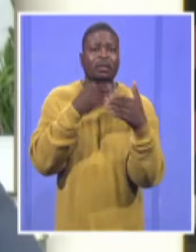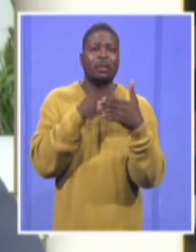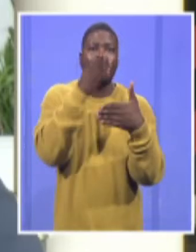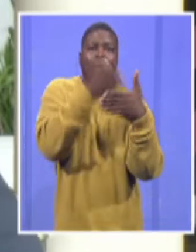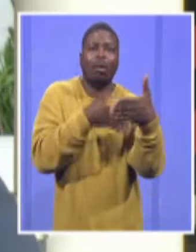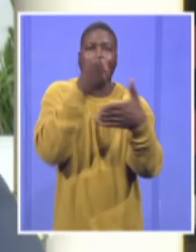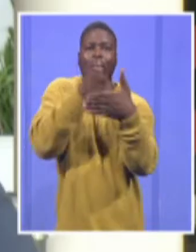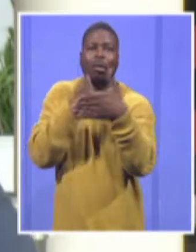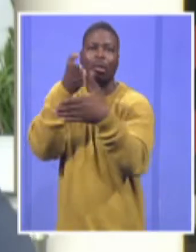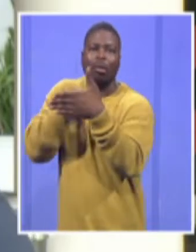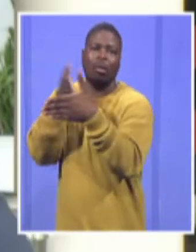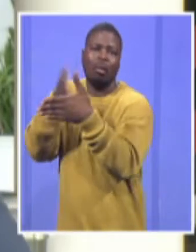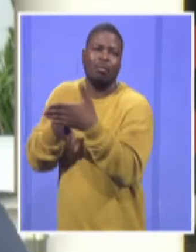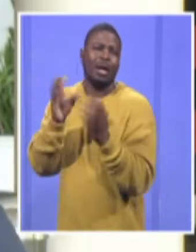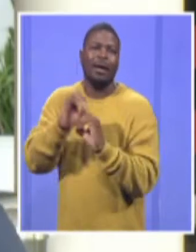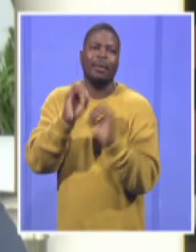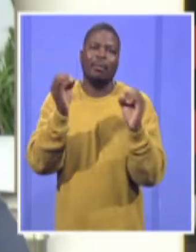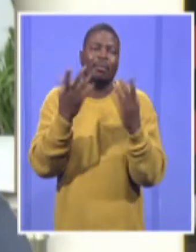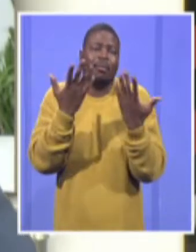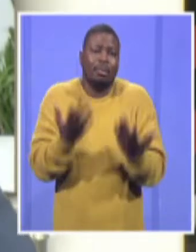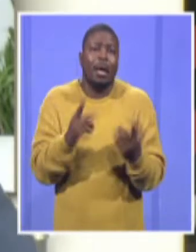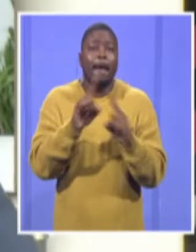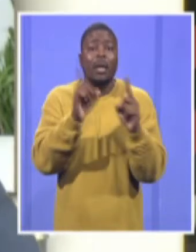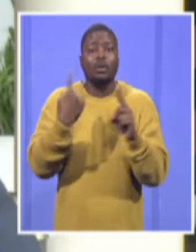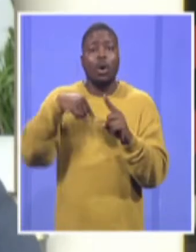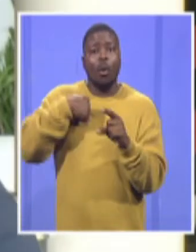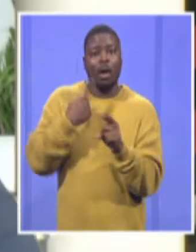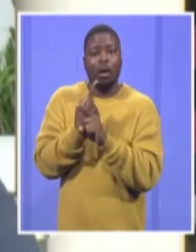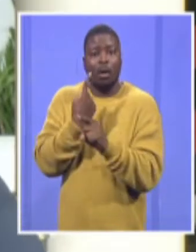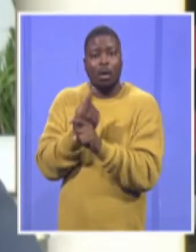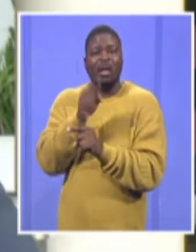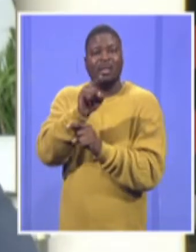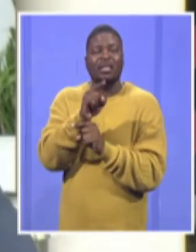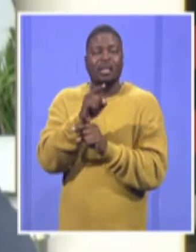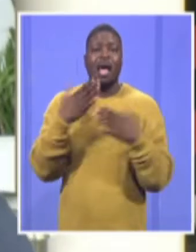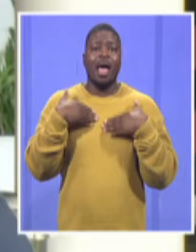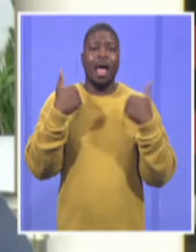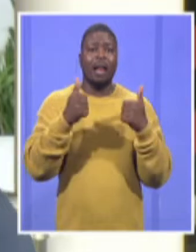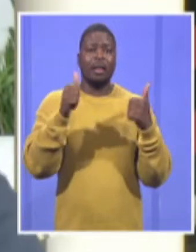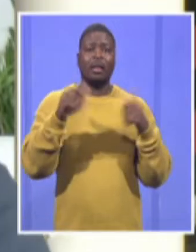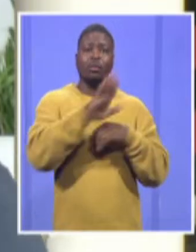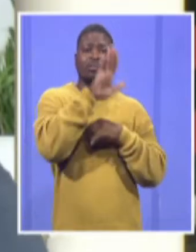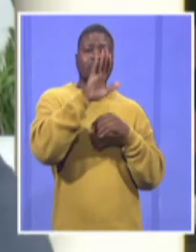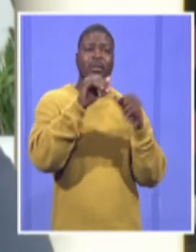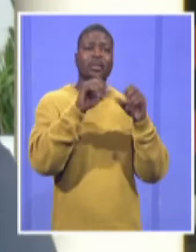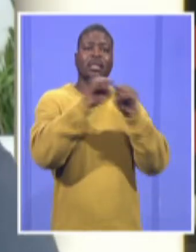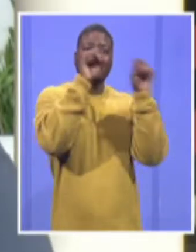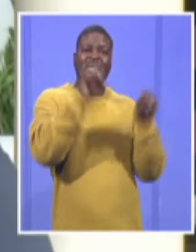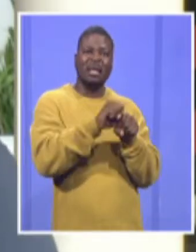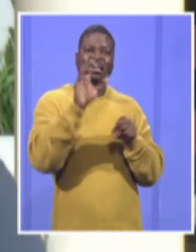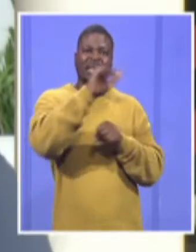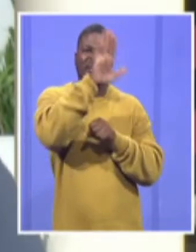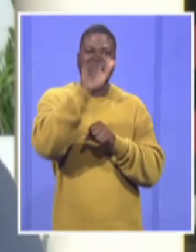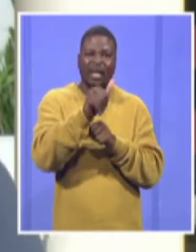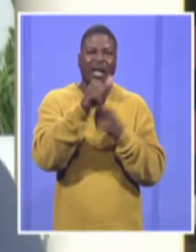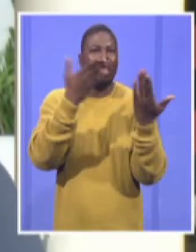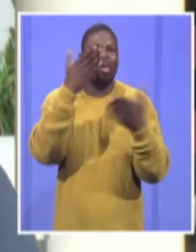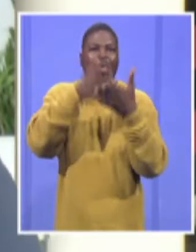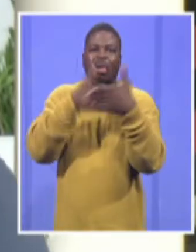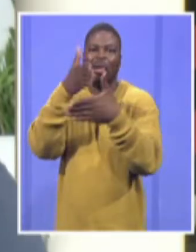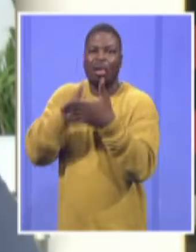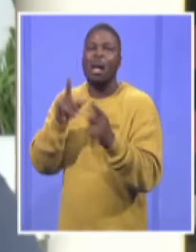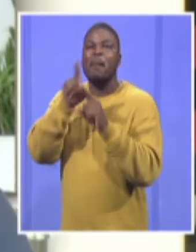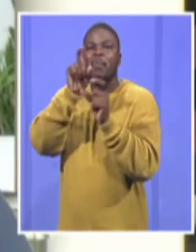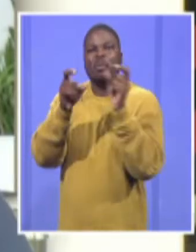supposed to do. We know that we've been talking about the broken healthcare systems, the unfriendliness of clinics. They not allow people to come back to